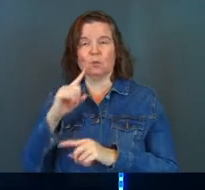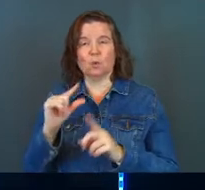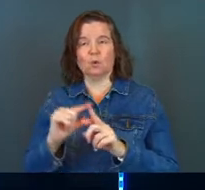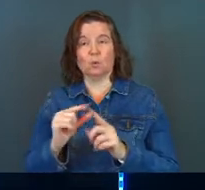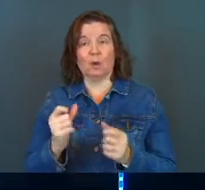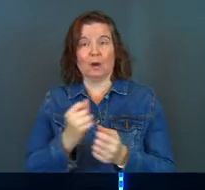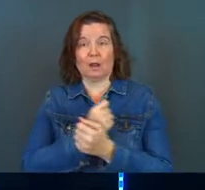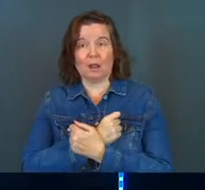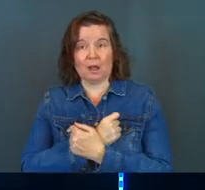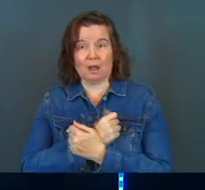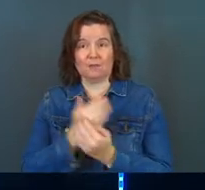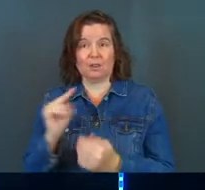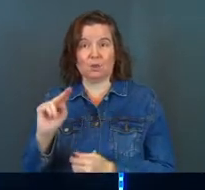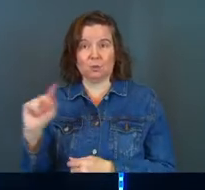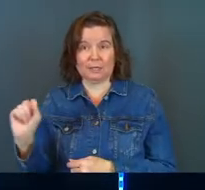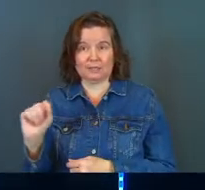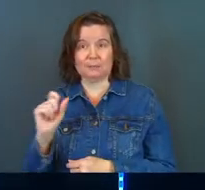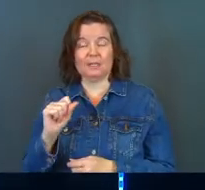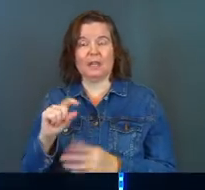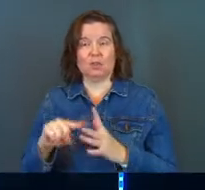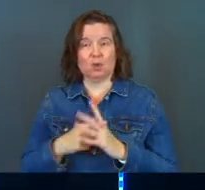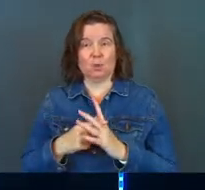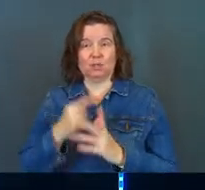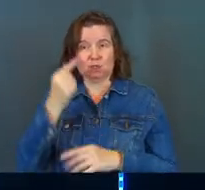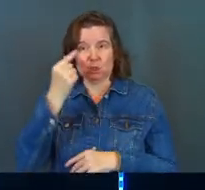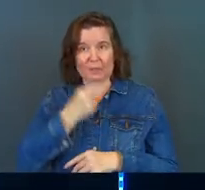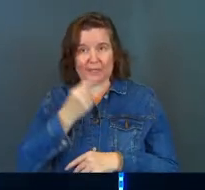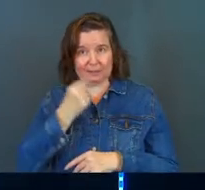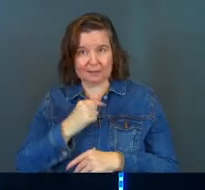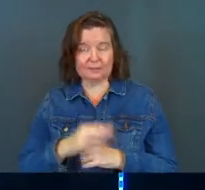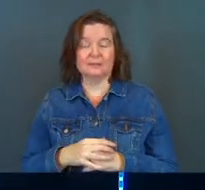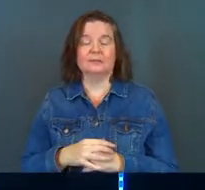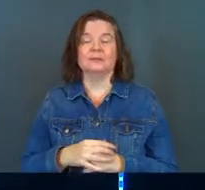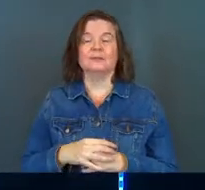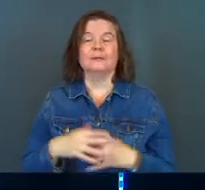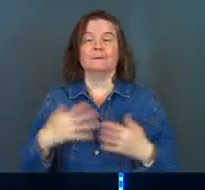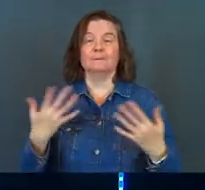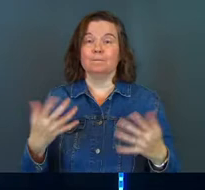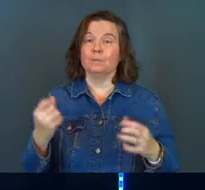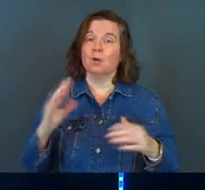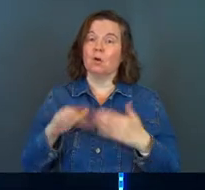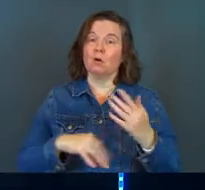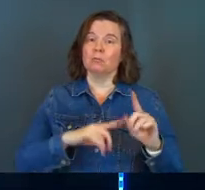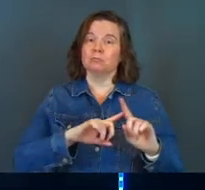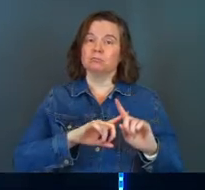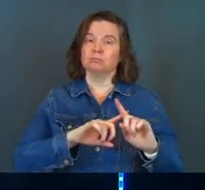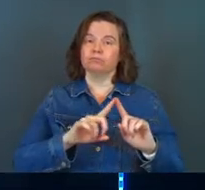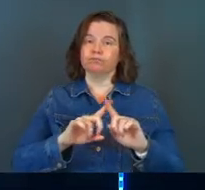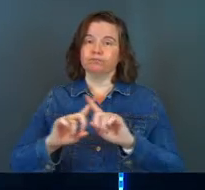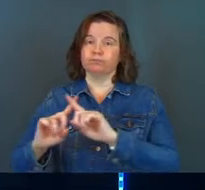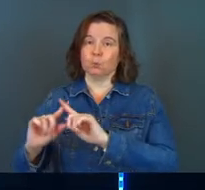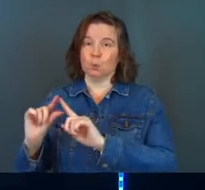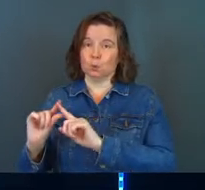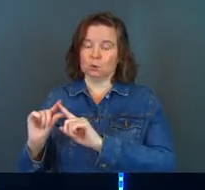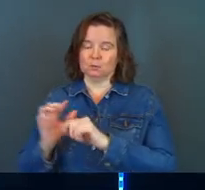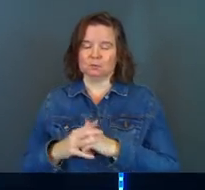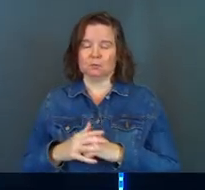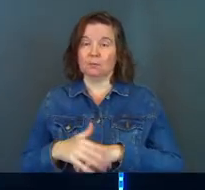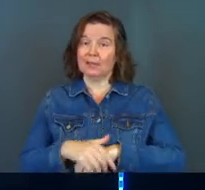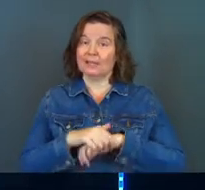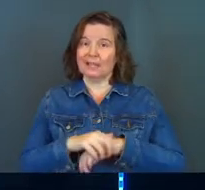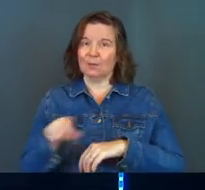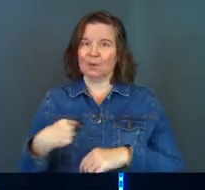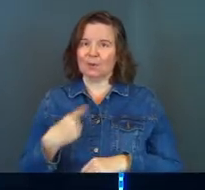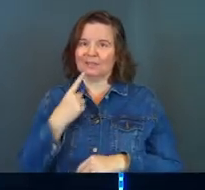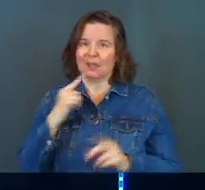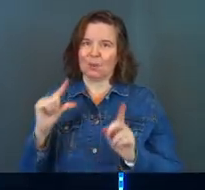for the word love in the New Testament in the original Greek. And there's all these different words, but in the English, we only